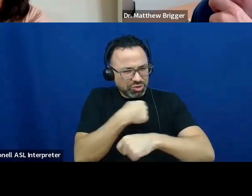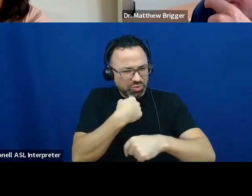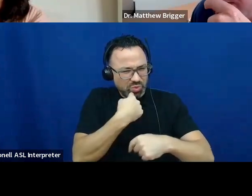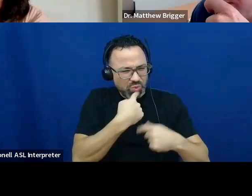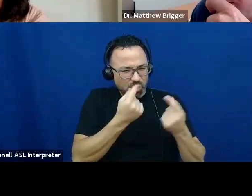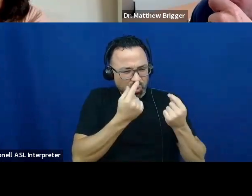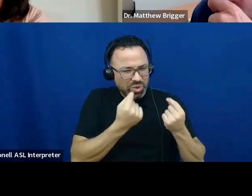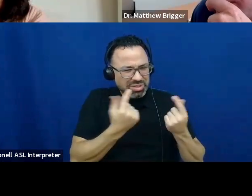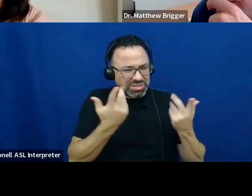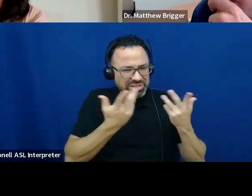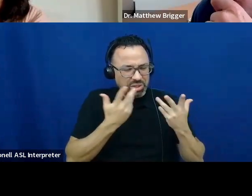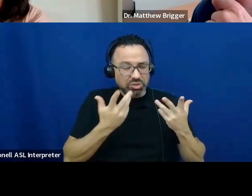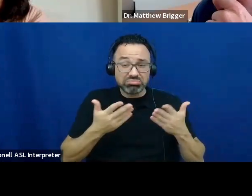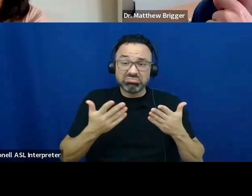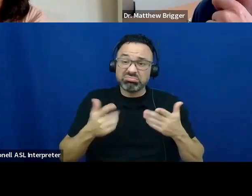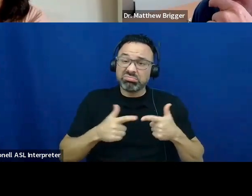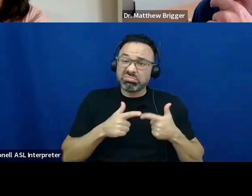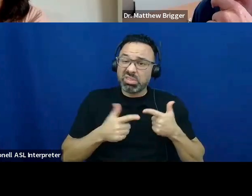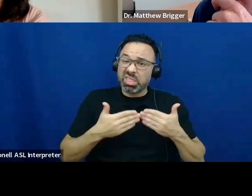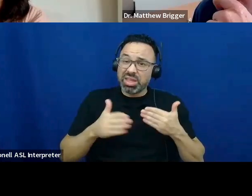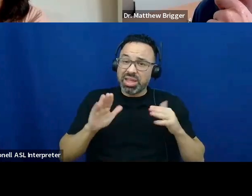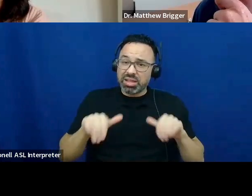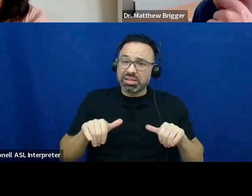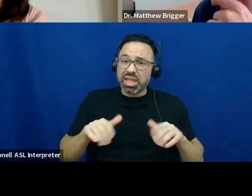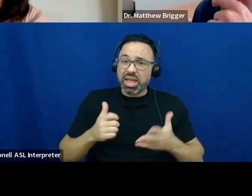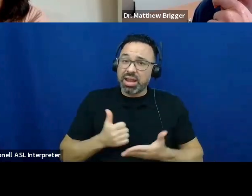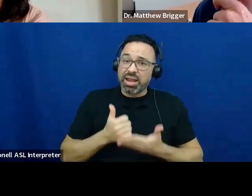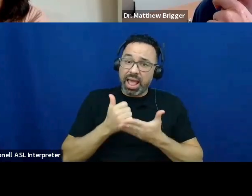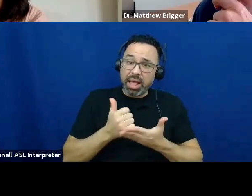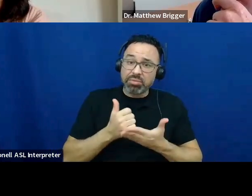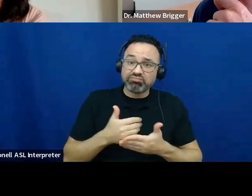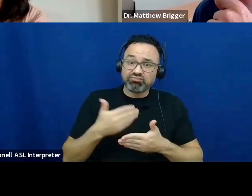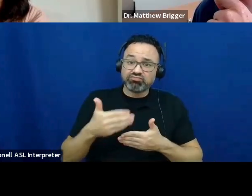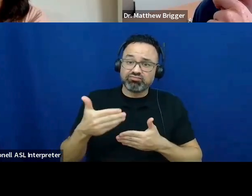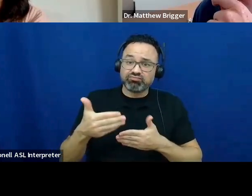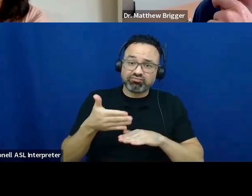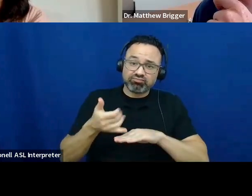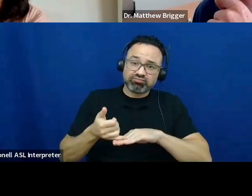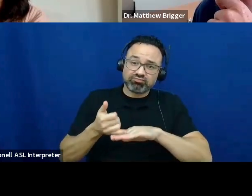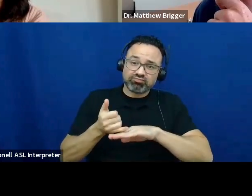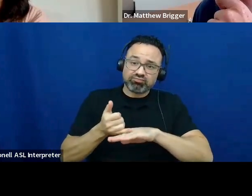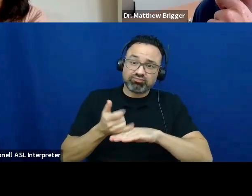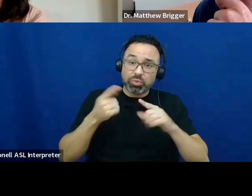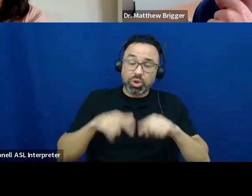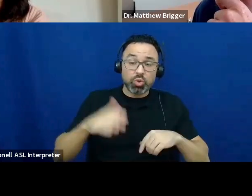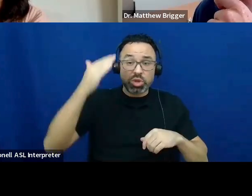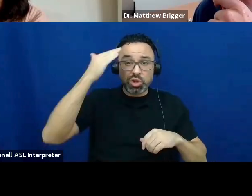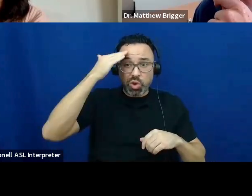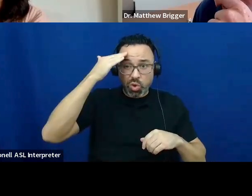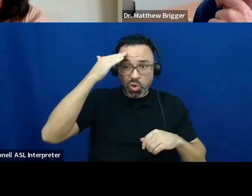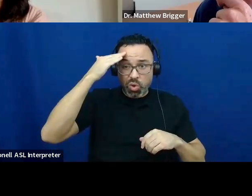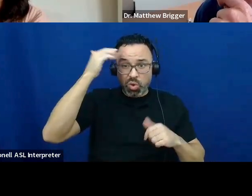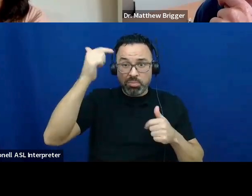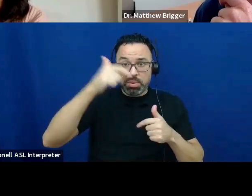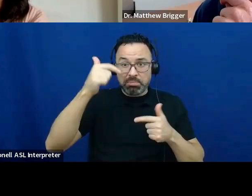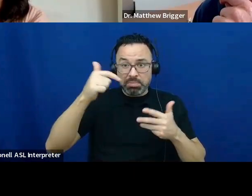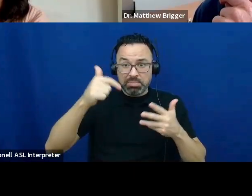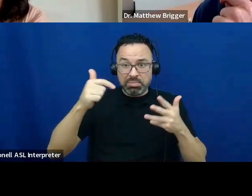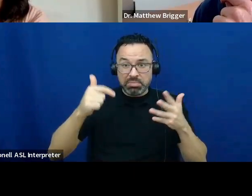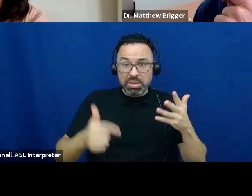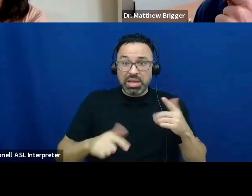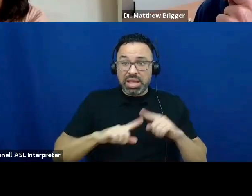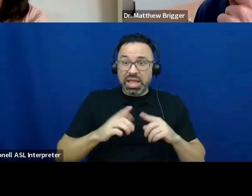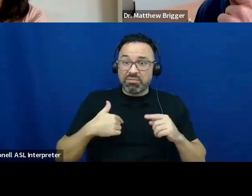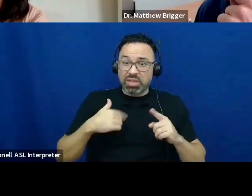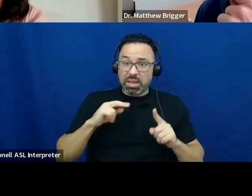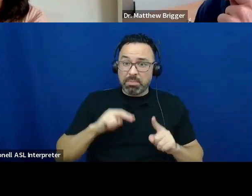there are things that we can do to help at least start somewhere. Once we know that and we have a therapy approach for all of the things